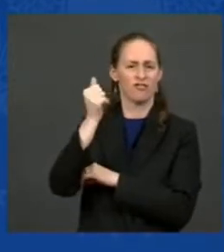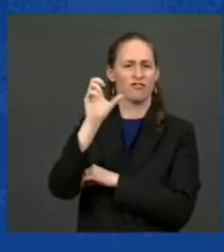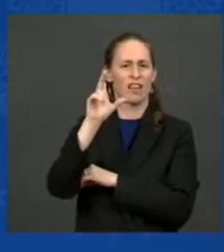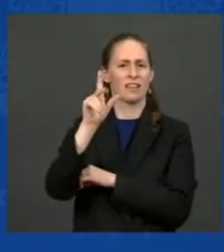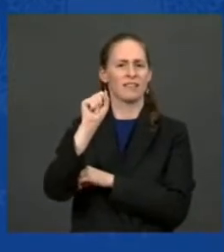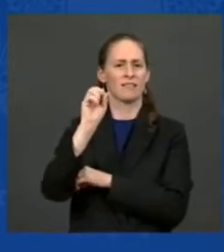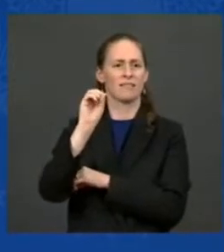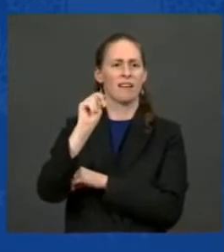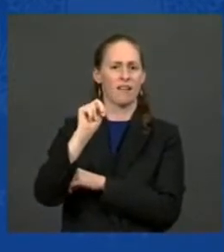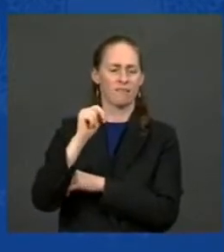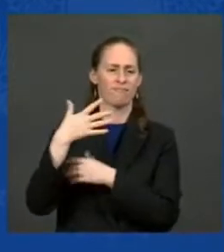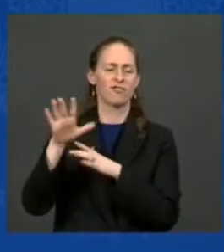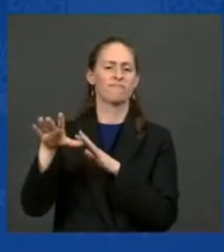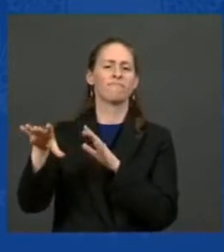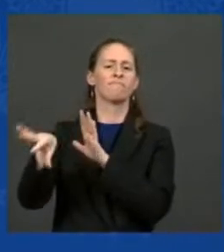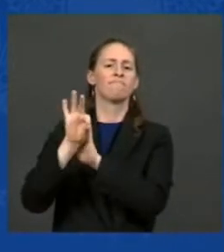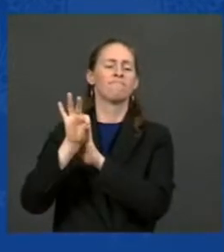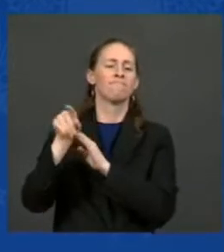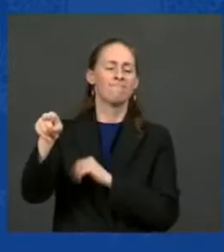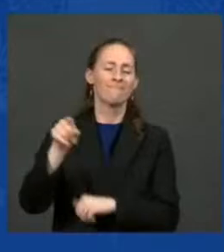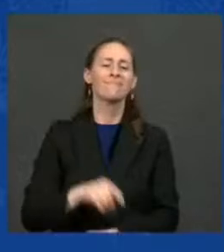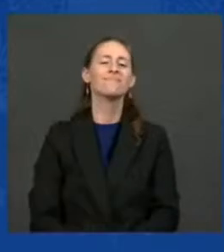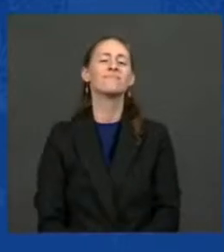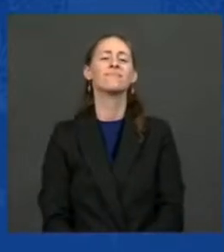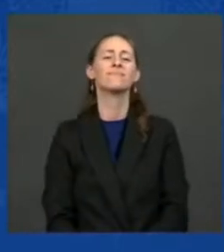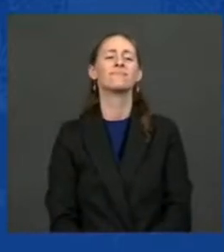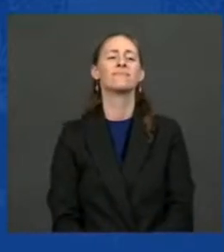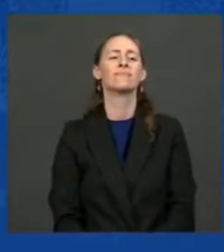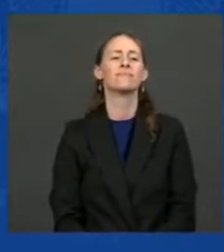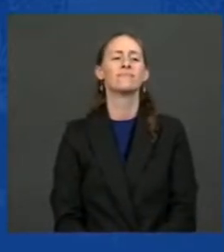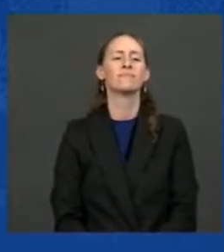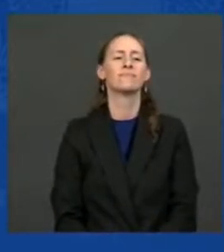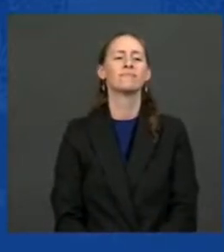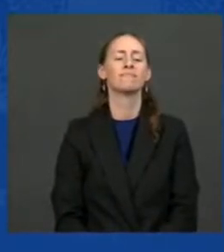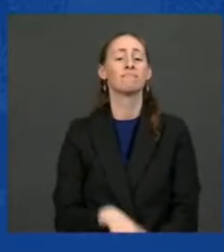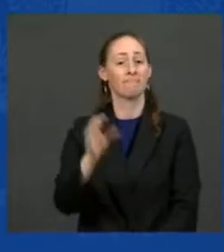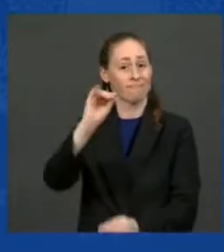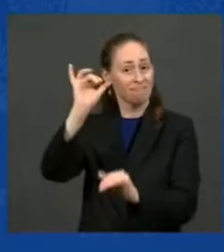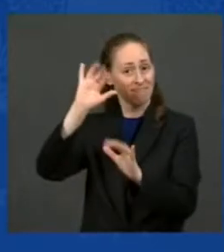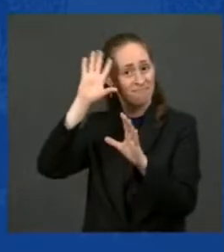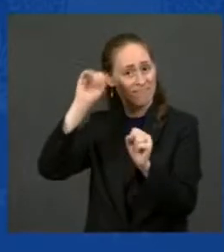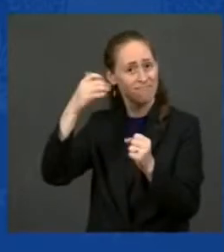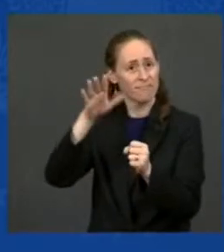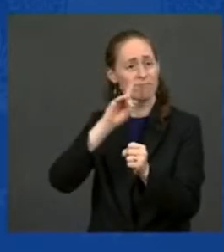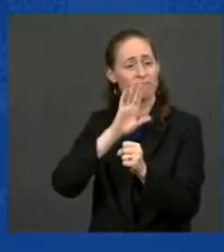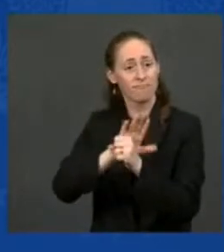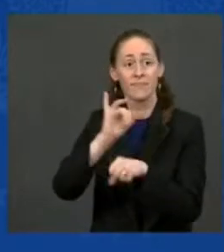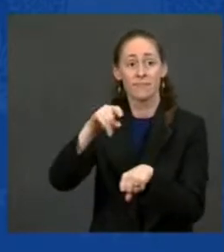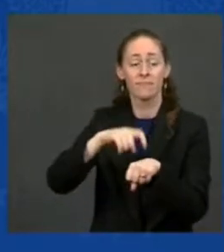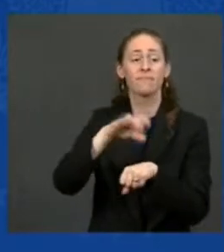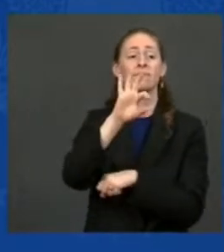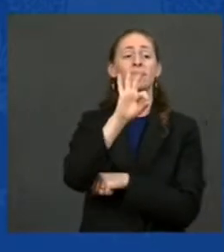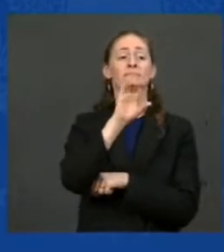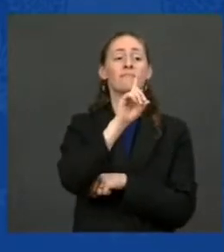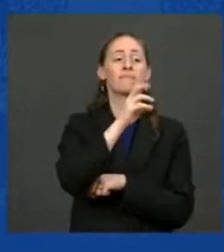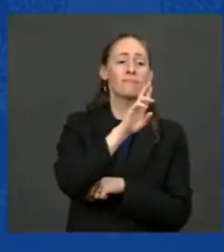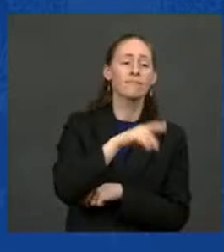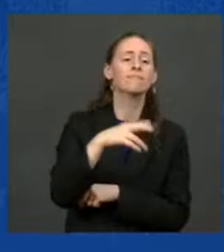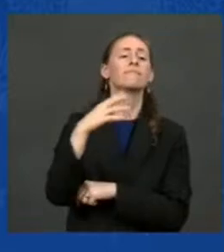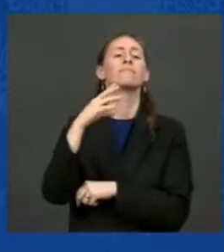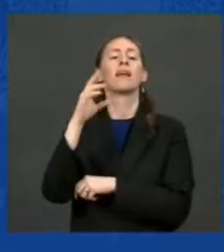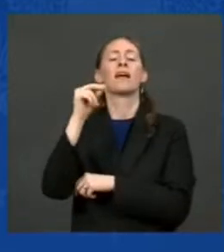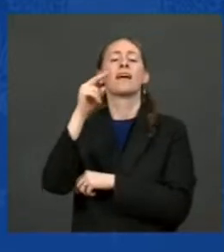thereafter, of course, confirmed that choice. What FDR, Harry Truman, and Justice Jackson